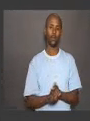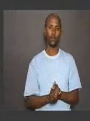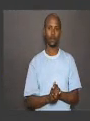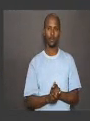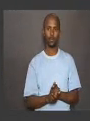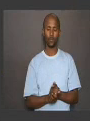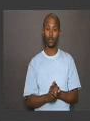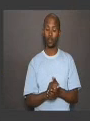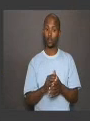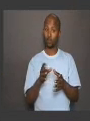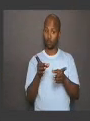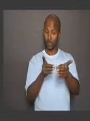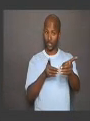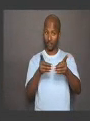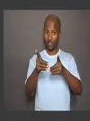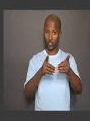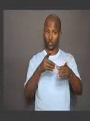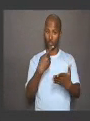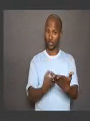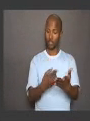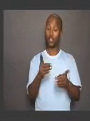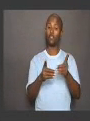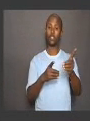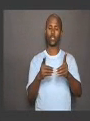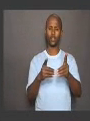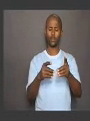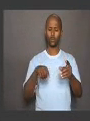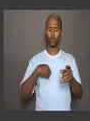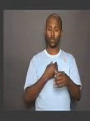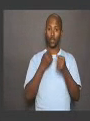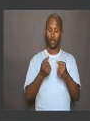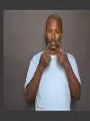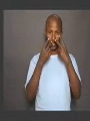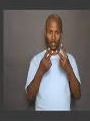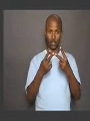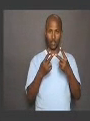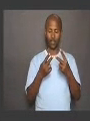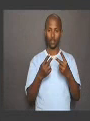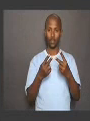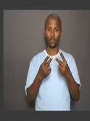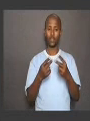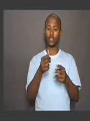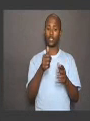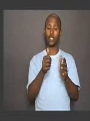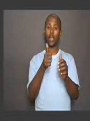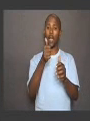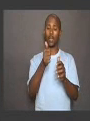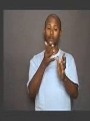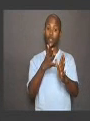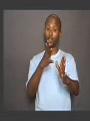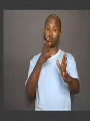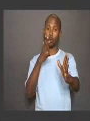From this definition, we can see that if this is an arithmetic